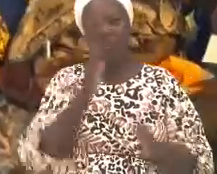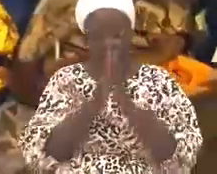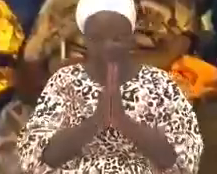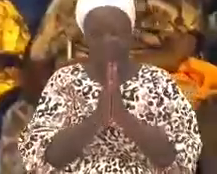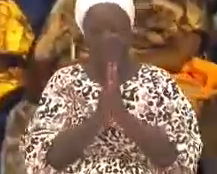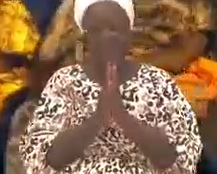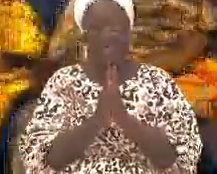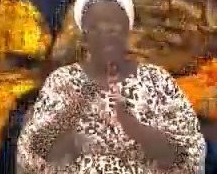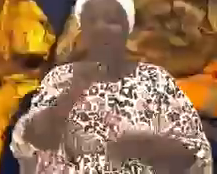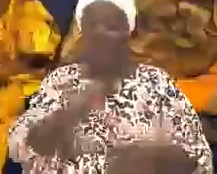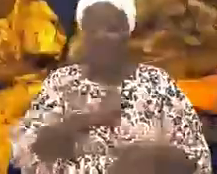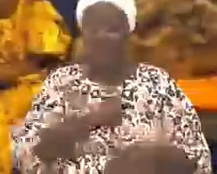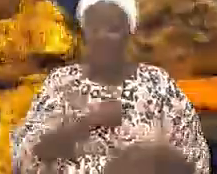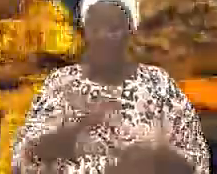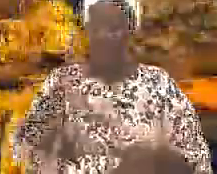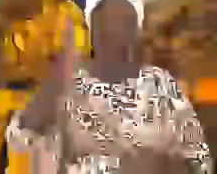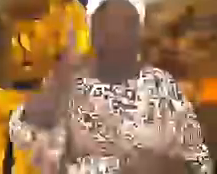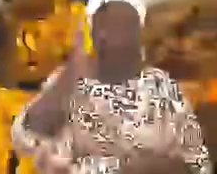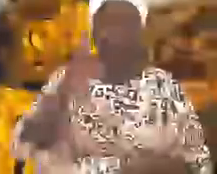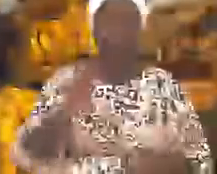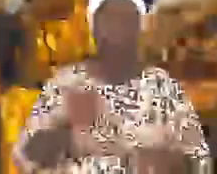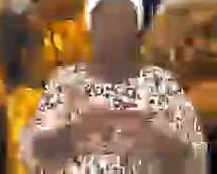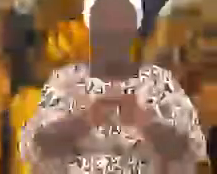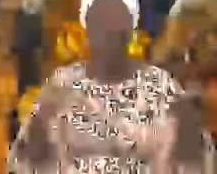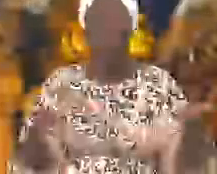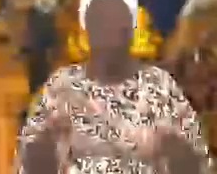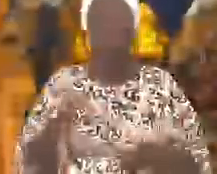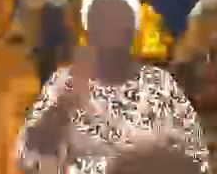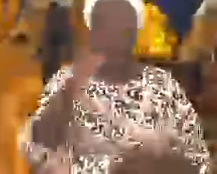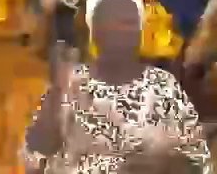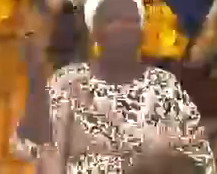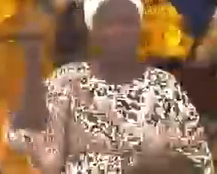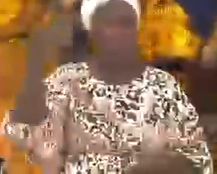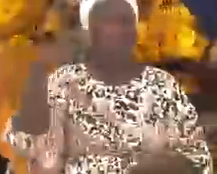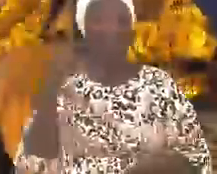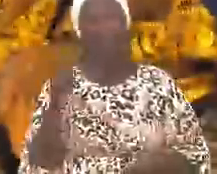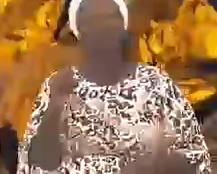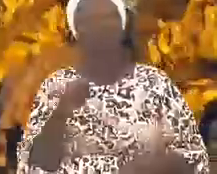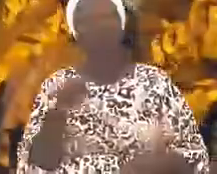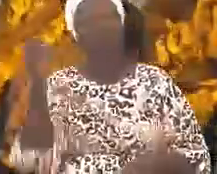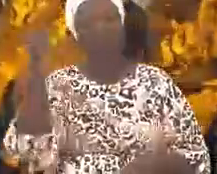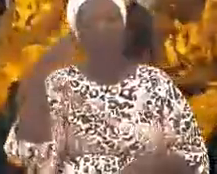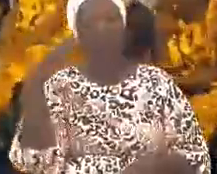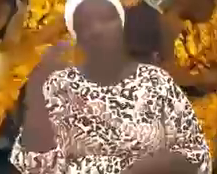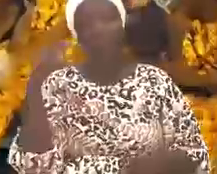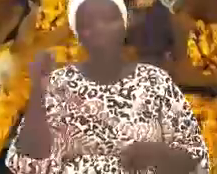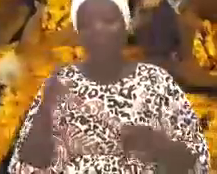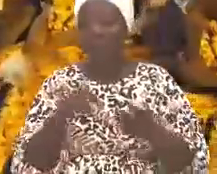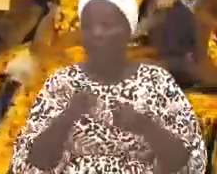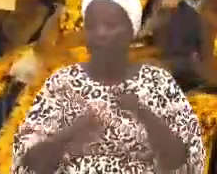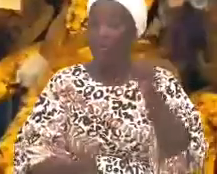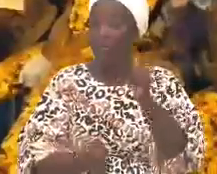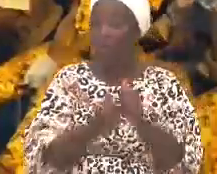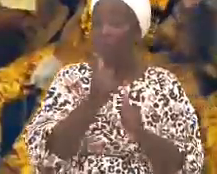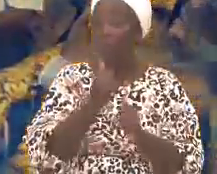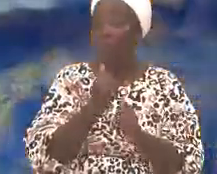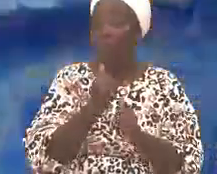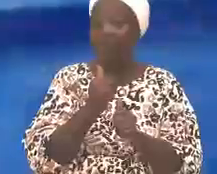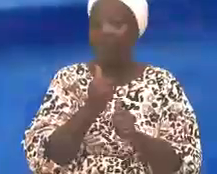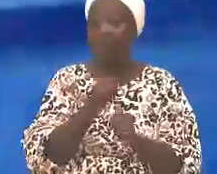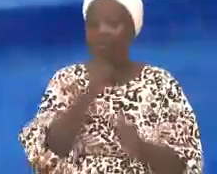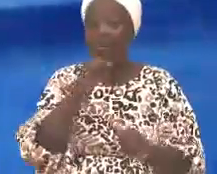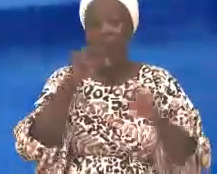I will open your graves. The most